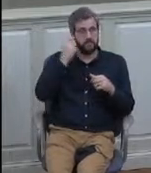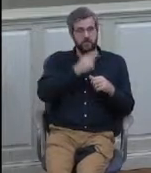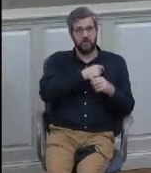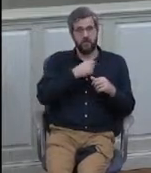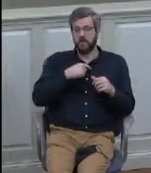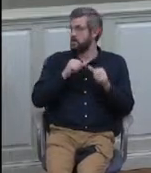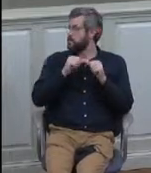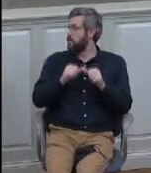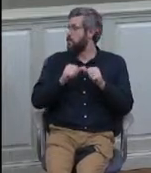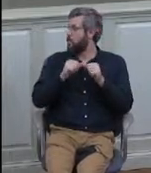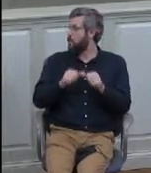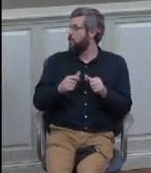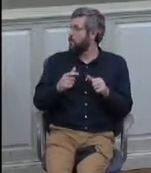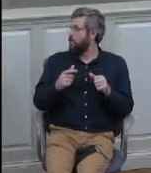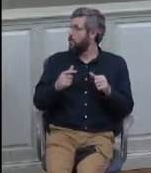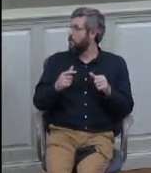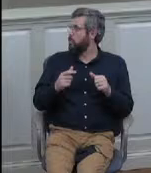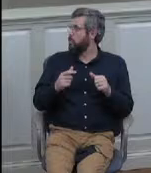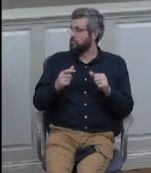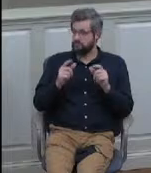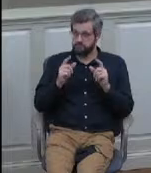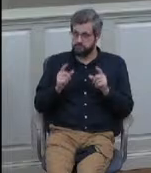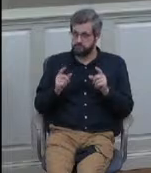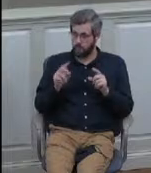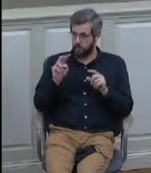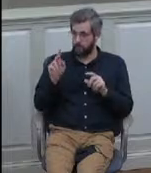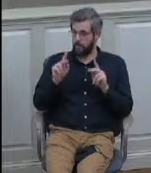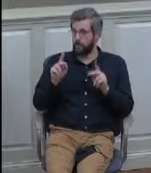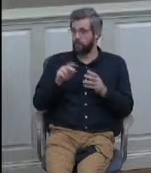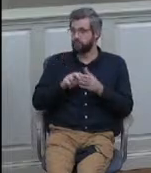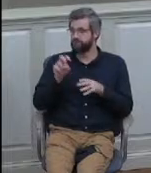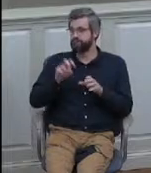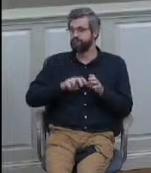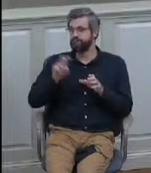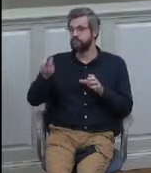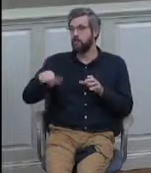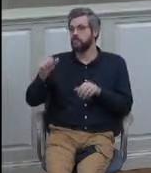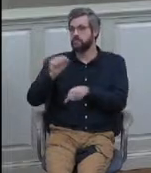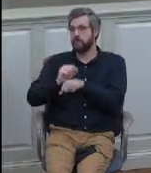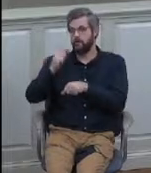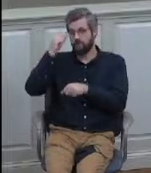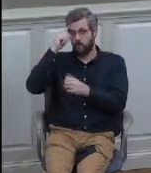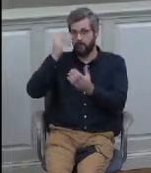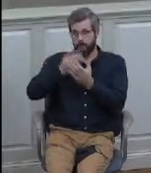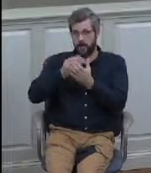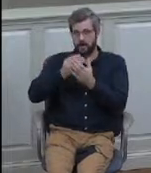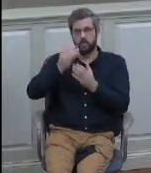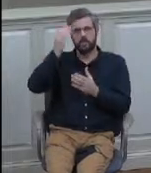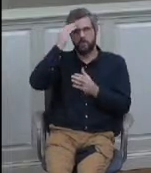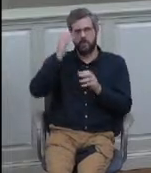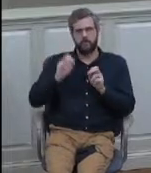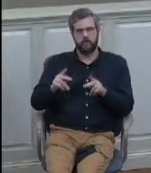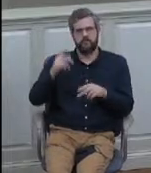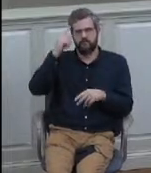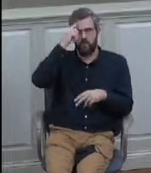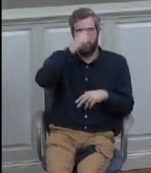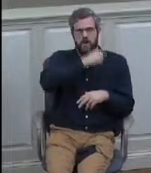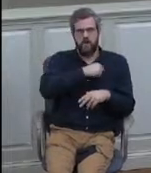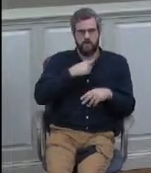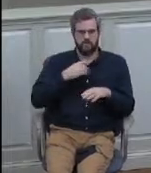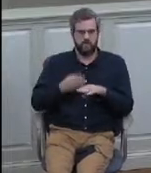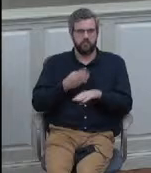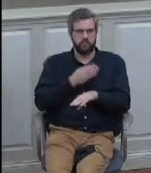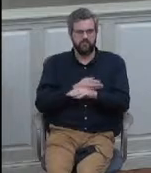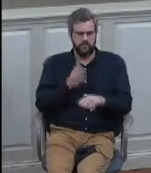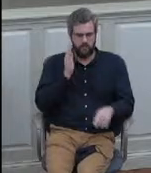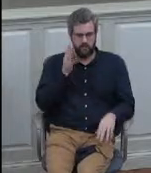As we correlate the people leaving for other jobs for pay, that's something we know that is an opportunity for us to improve